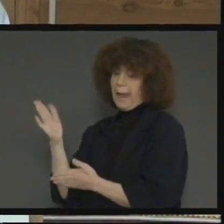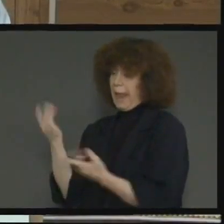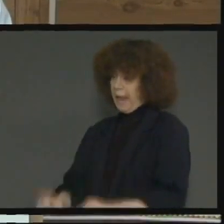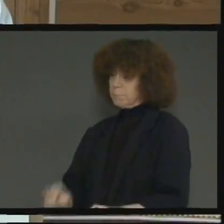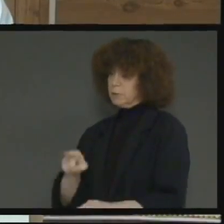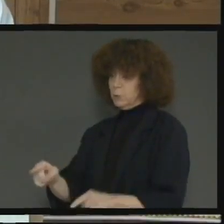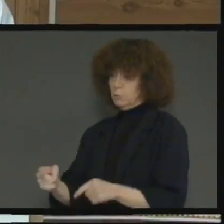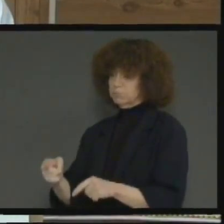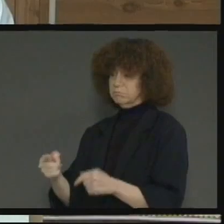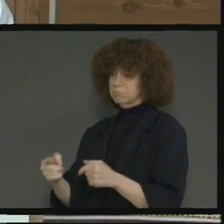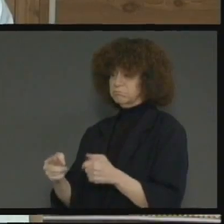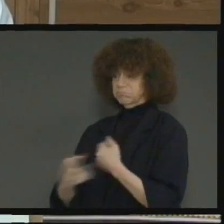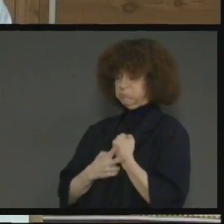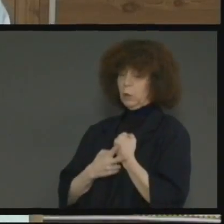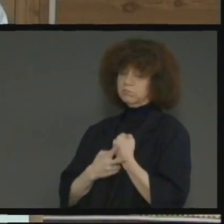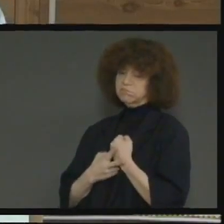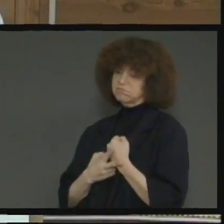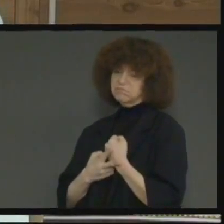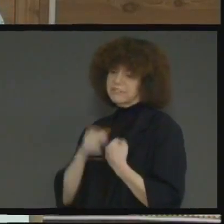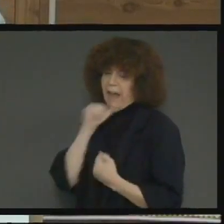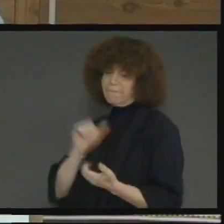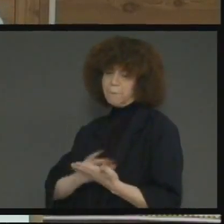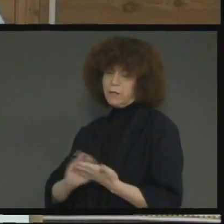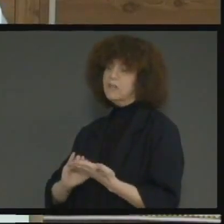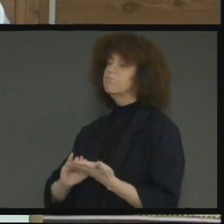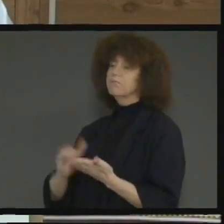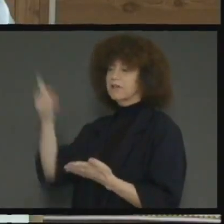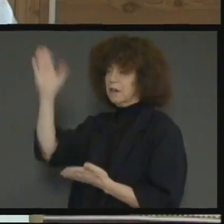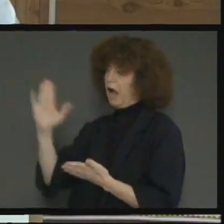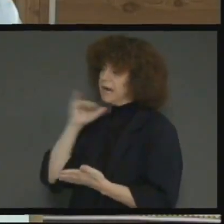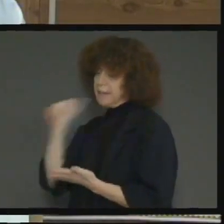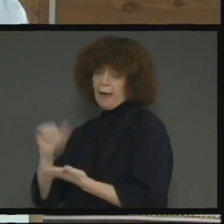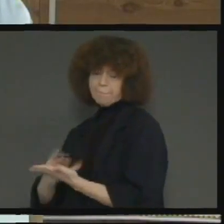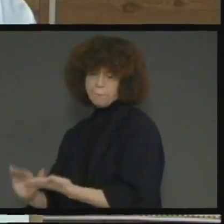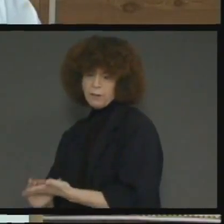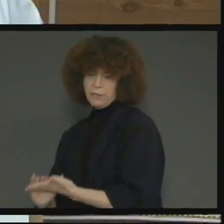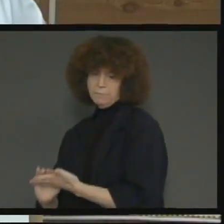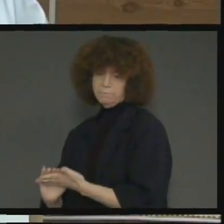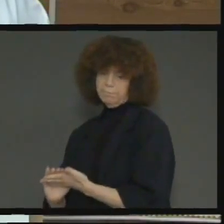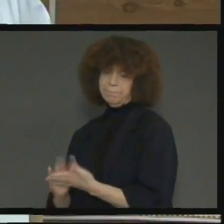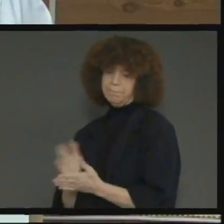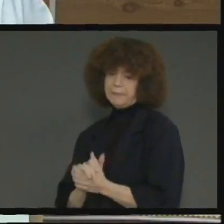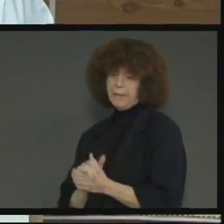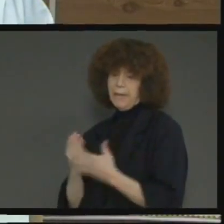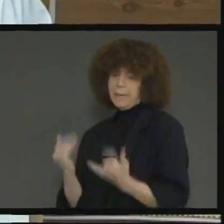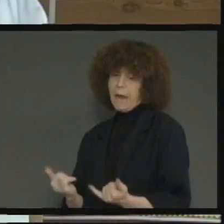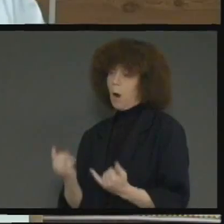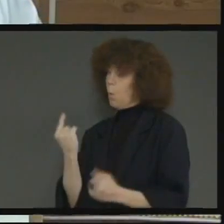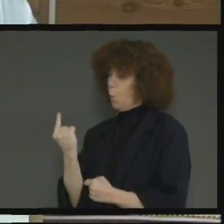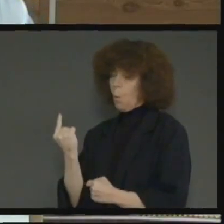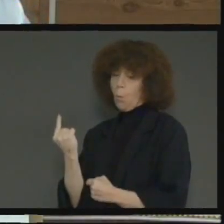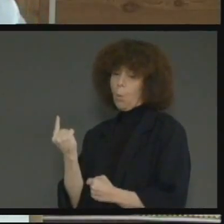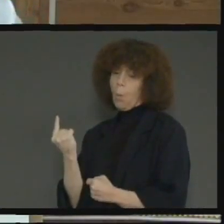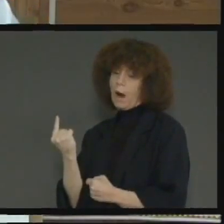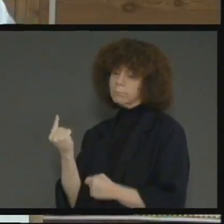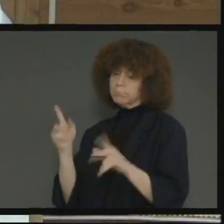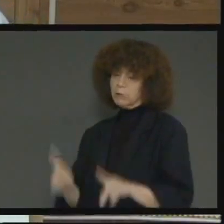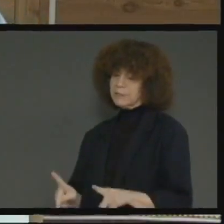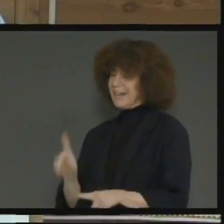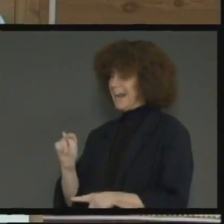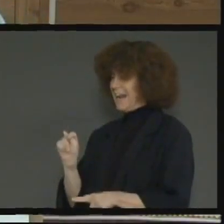"This very thing that you have spoken I will do, for you have found favor in my sight, and I know you by